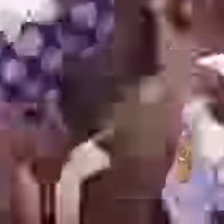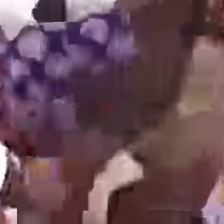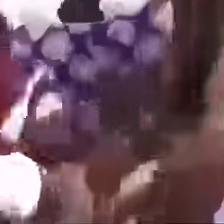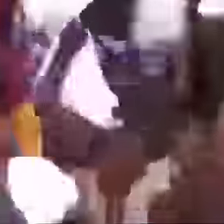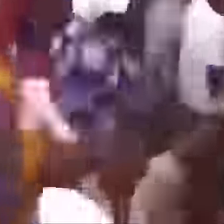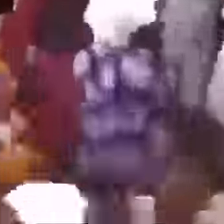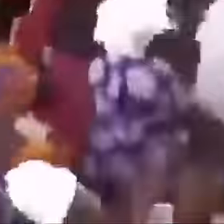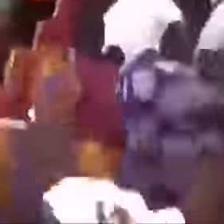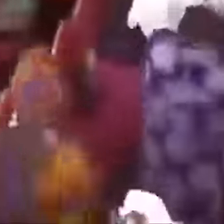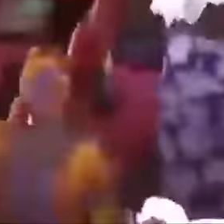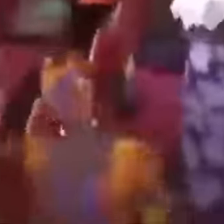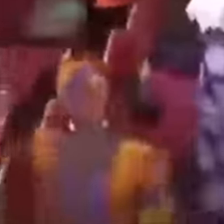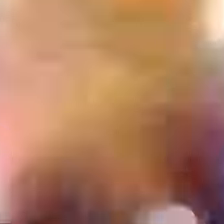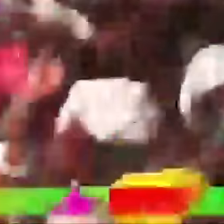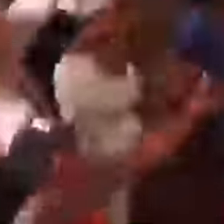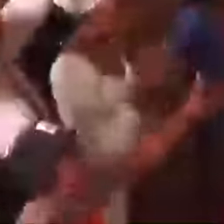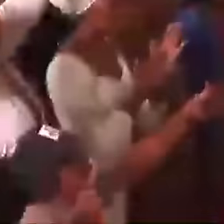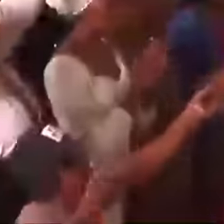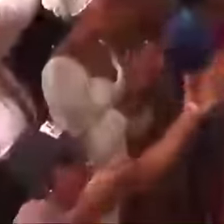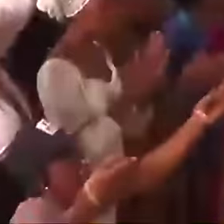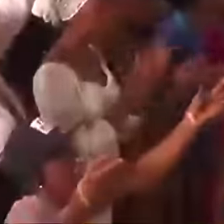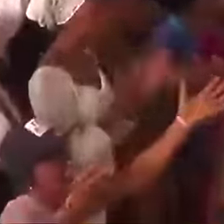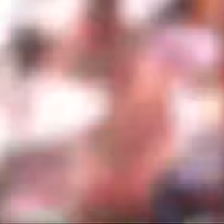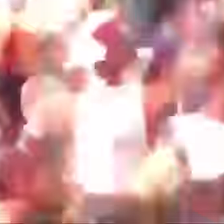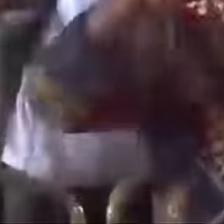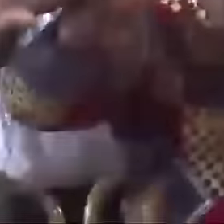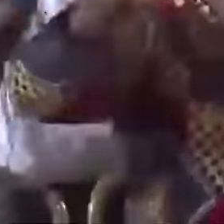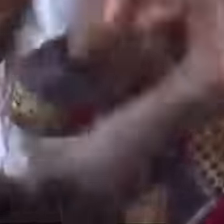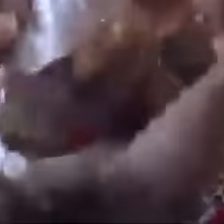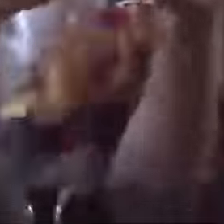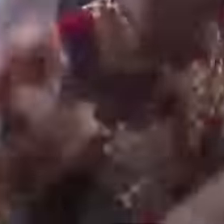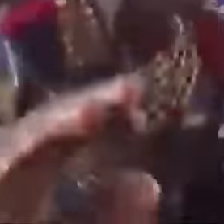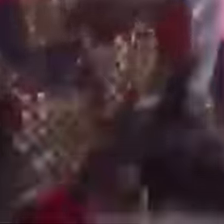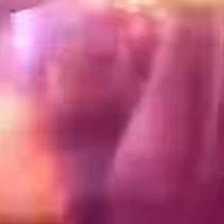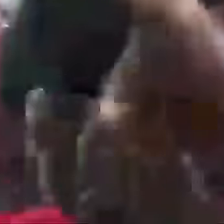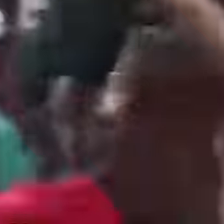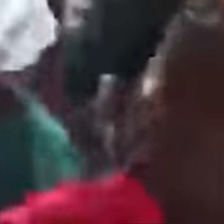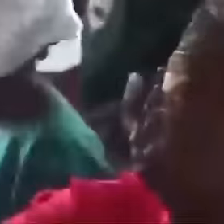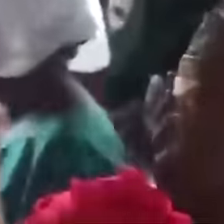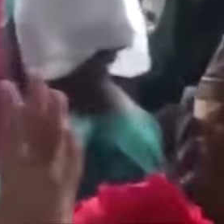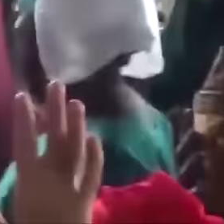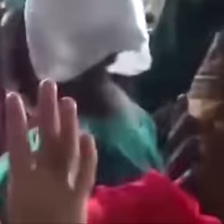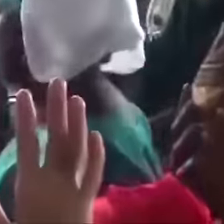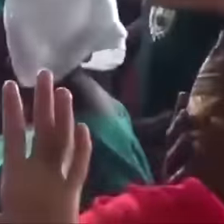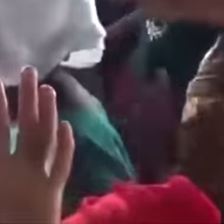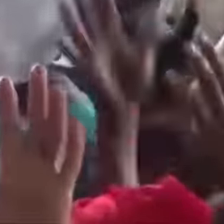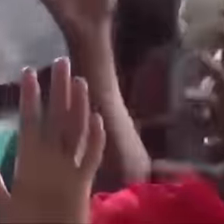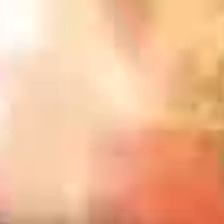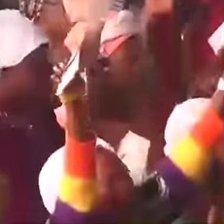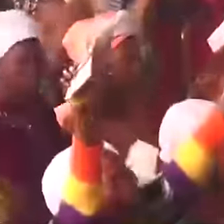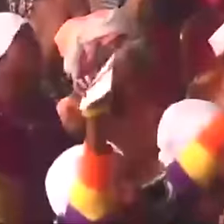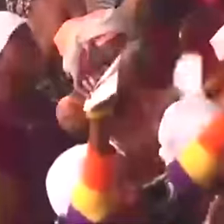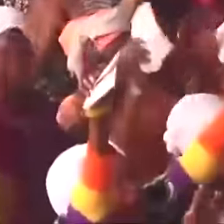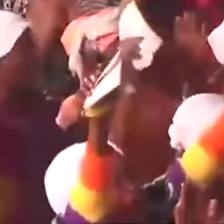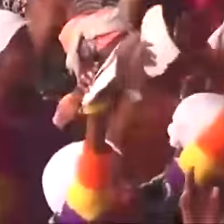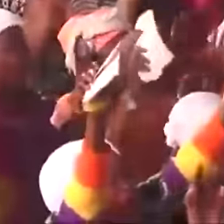Ibadan. Ibadan adora ololosusu betider 1 2 3. Ise mi ati ise iyanu to sele lenu ona